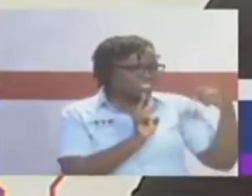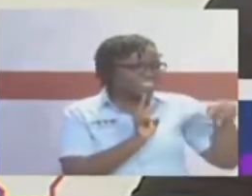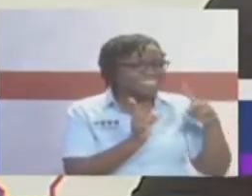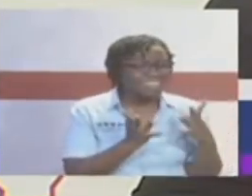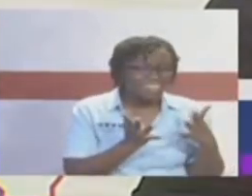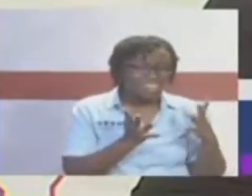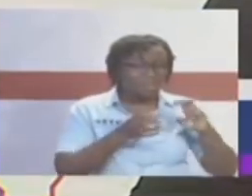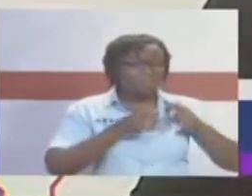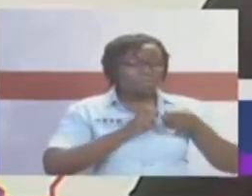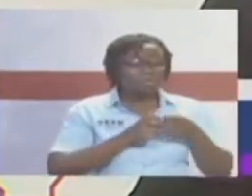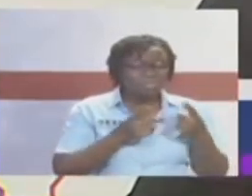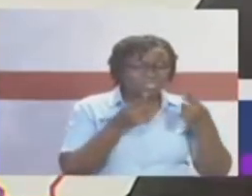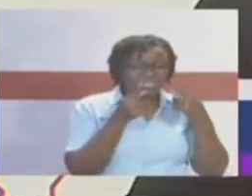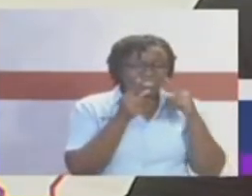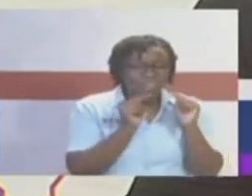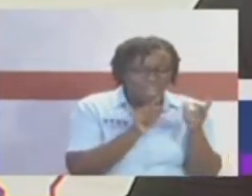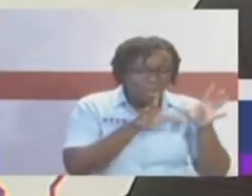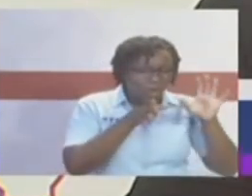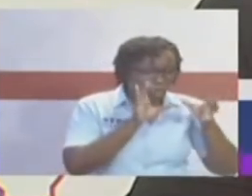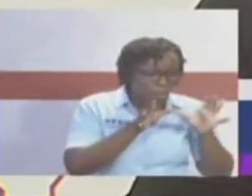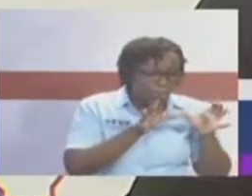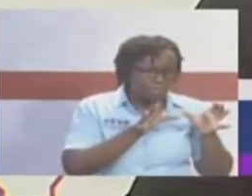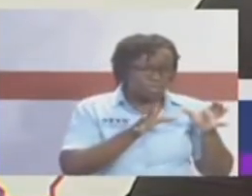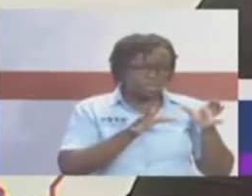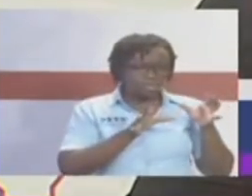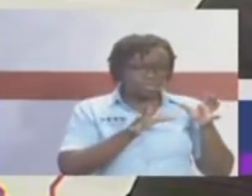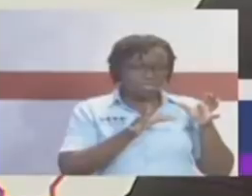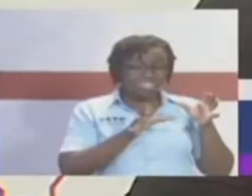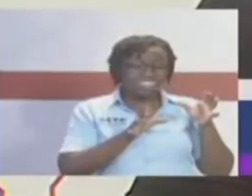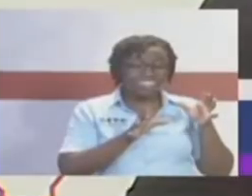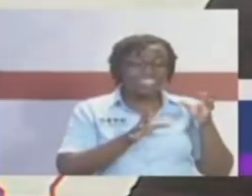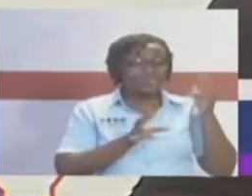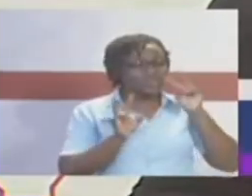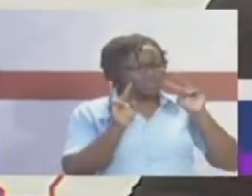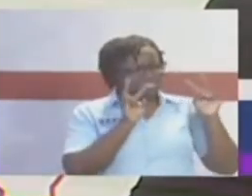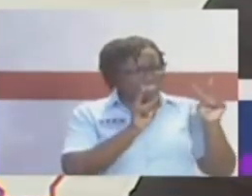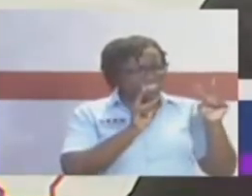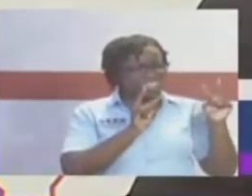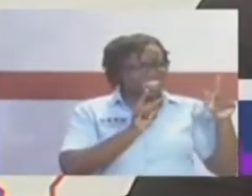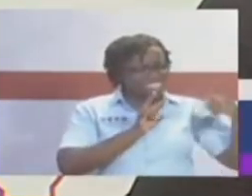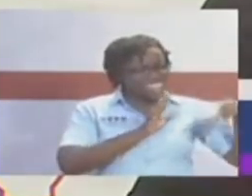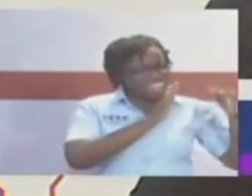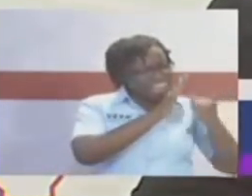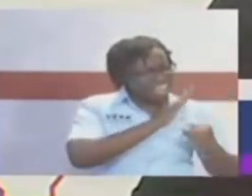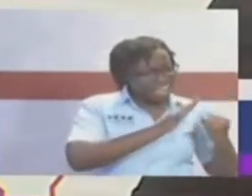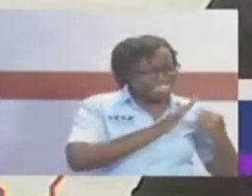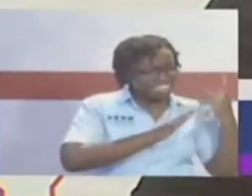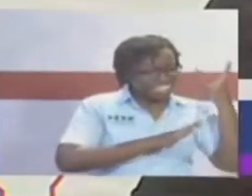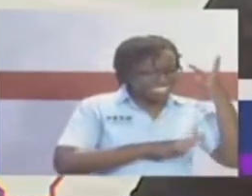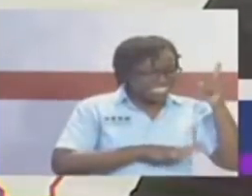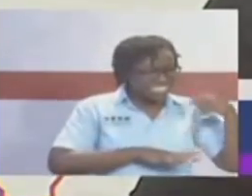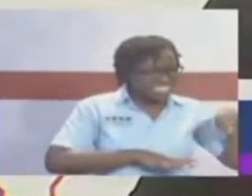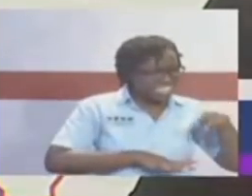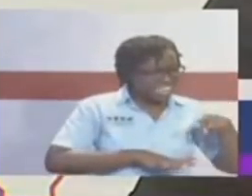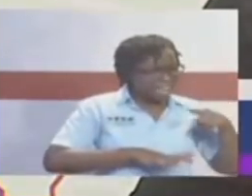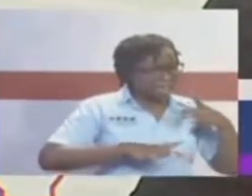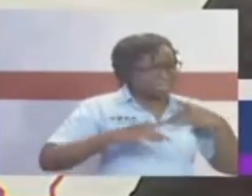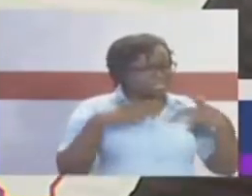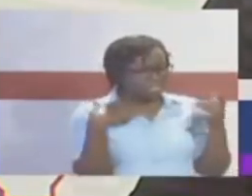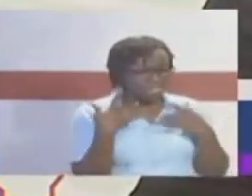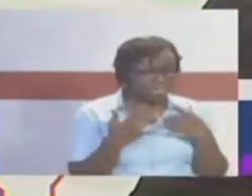in their illness, you sense the effects of isolation. There's fear, anxiety, depression, and